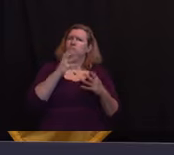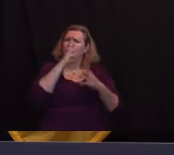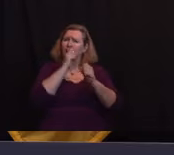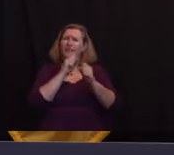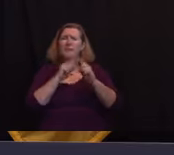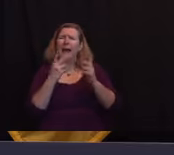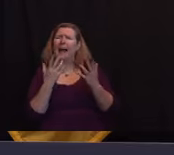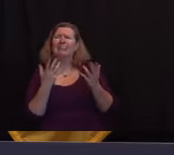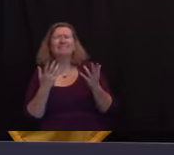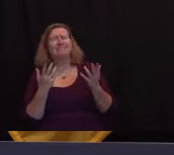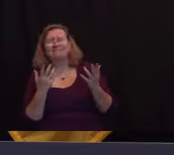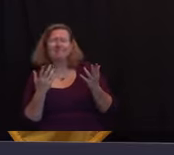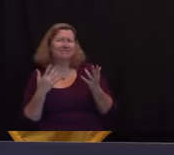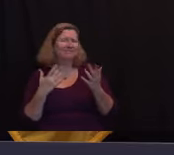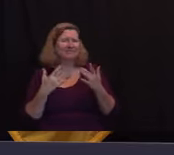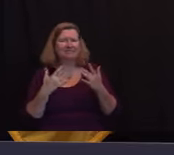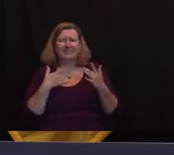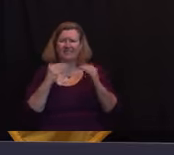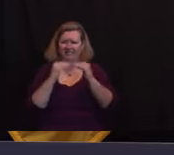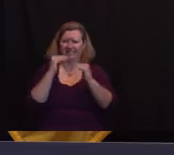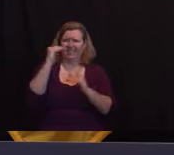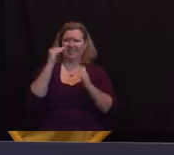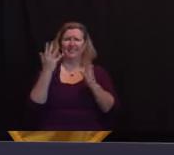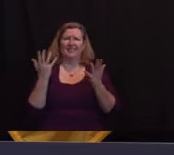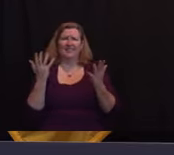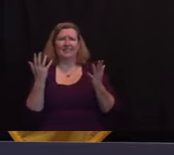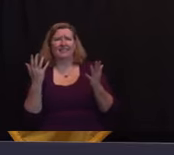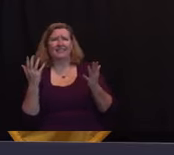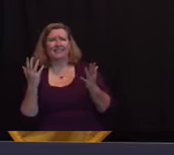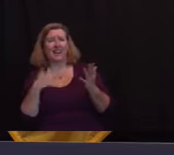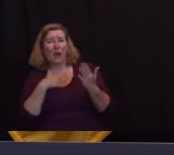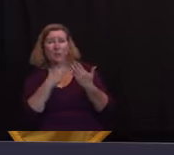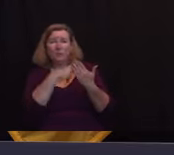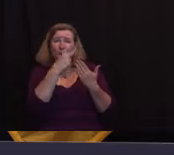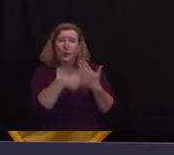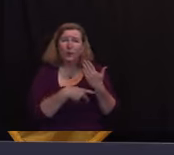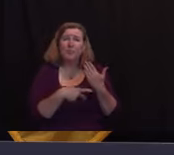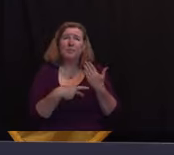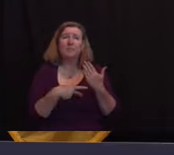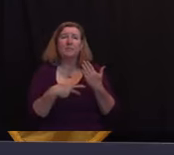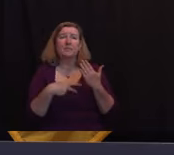still, our overall program is as successful as, vaccination